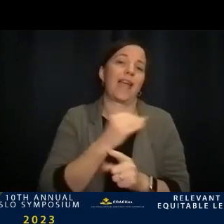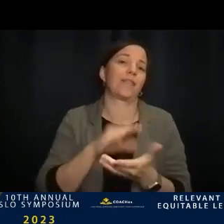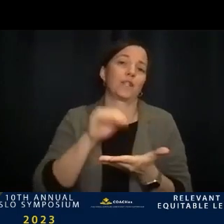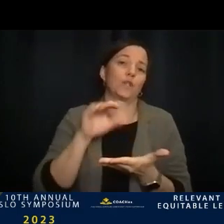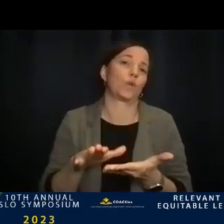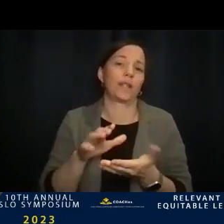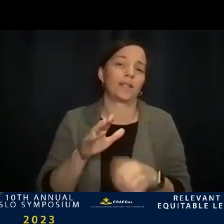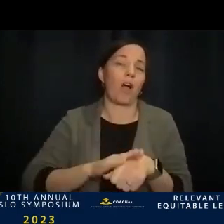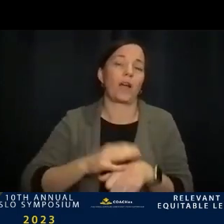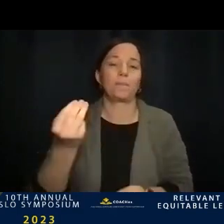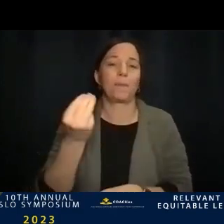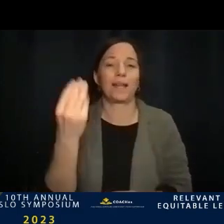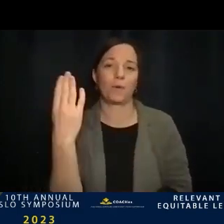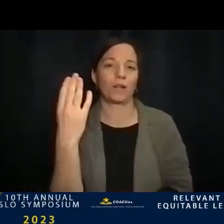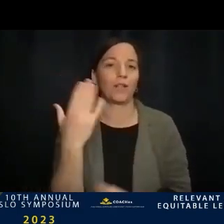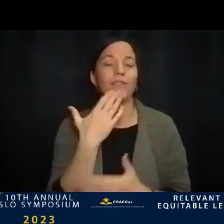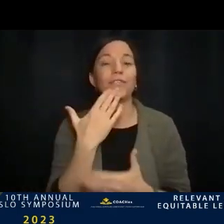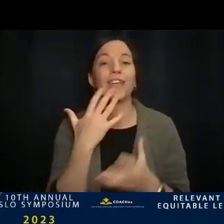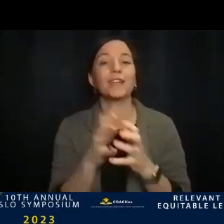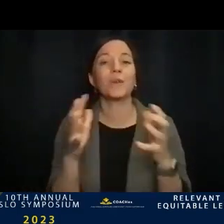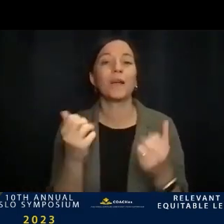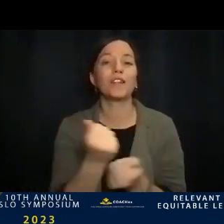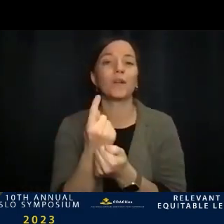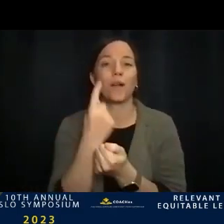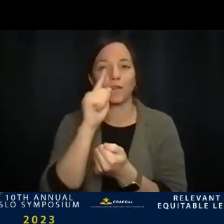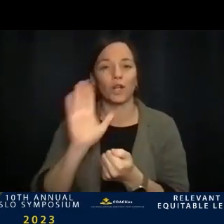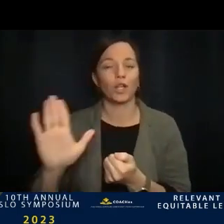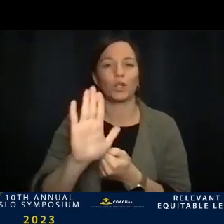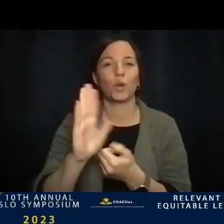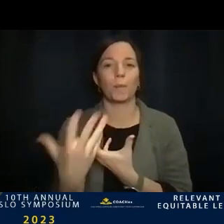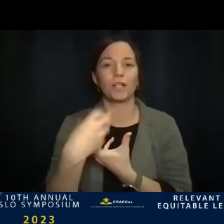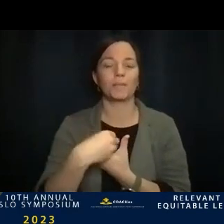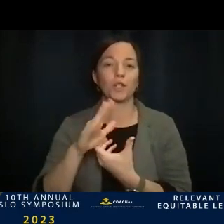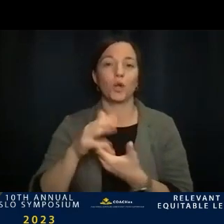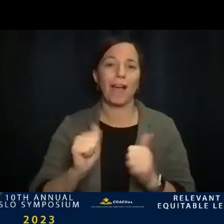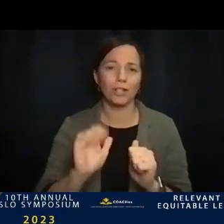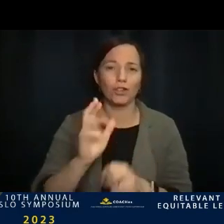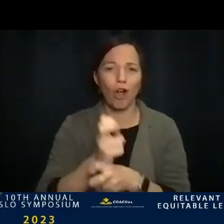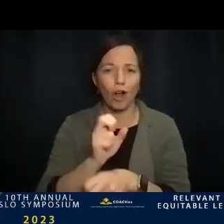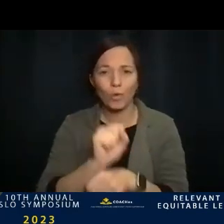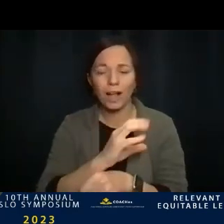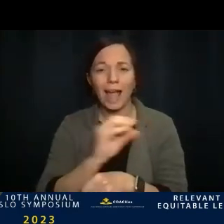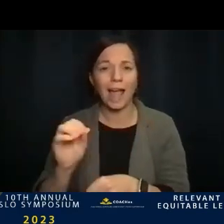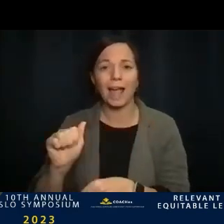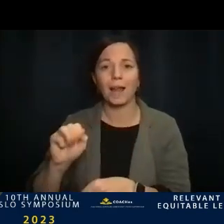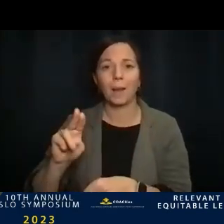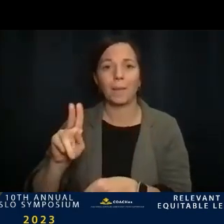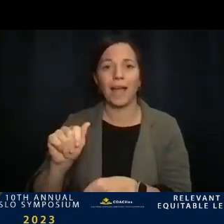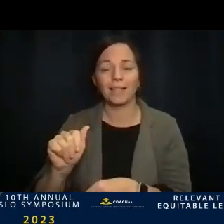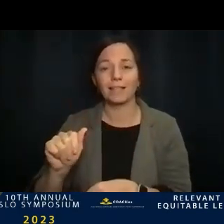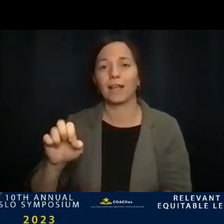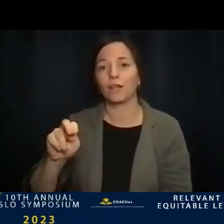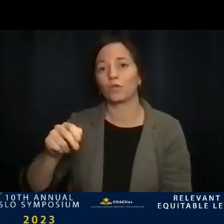Monday morning. So thank you so much, everyone, for your participation, your efforts, your hard work, and Amanda, Enrique,